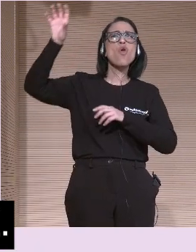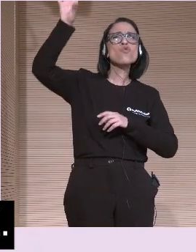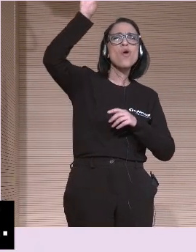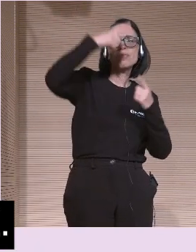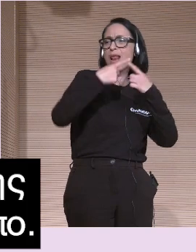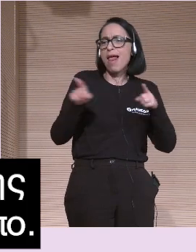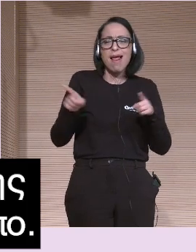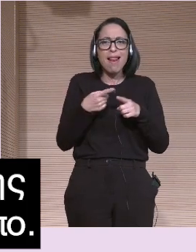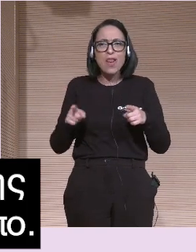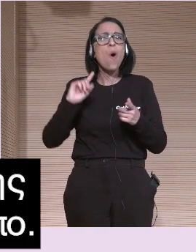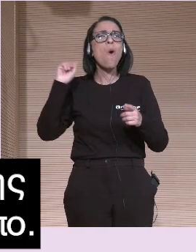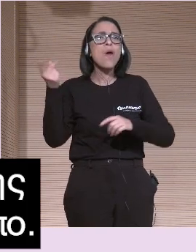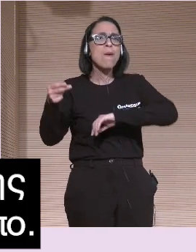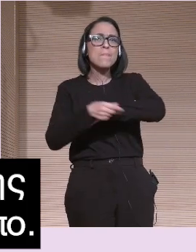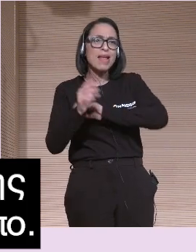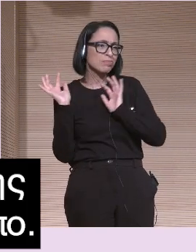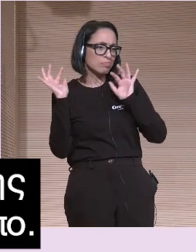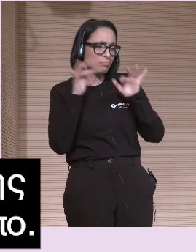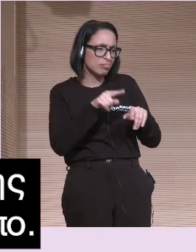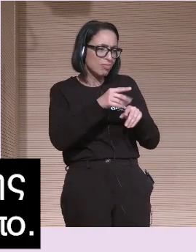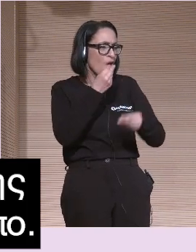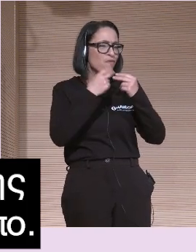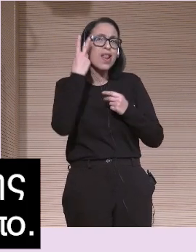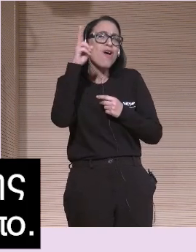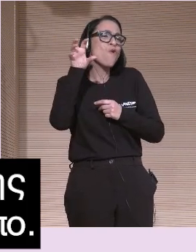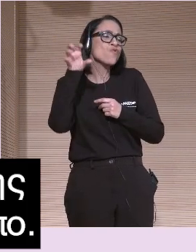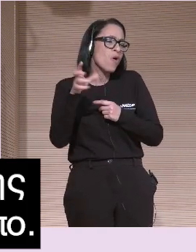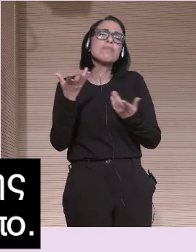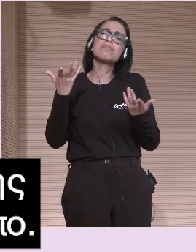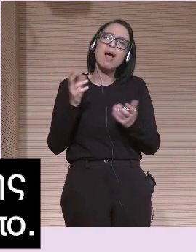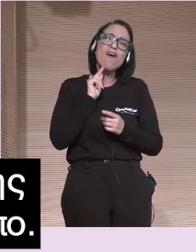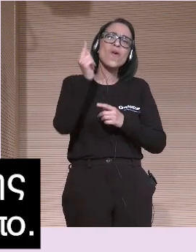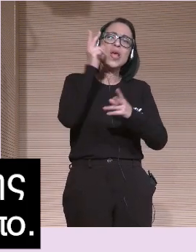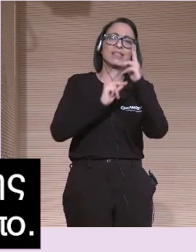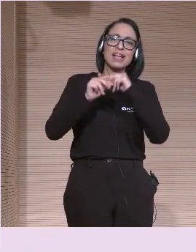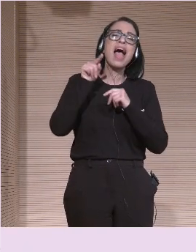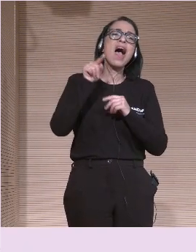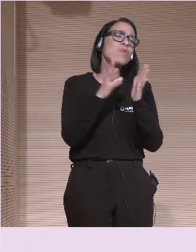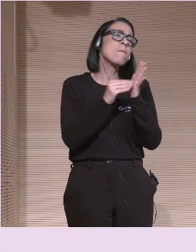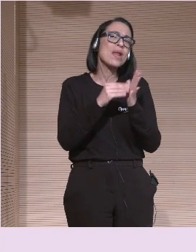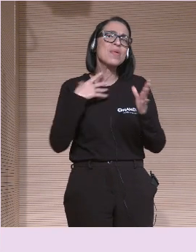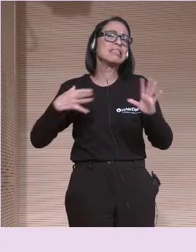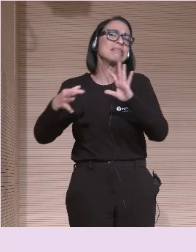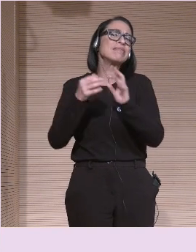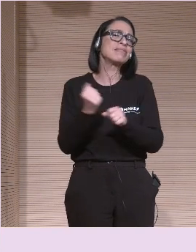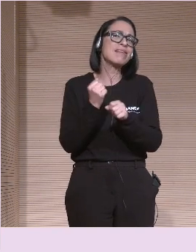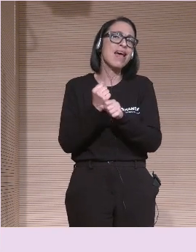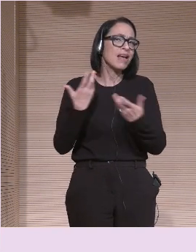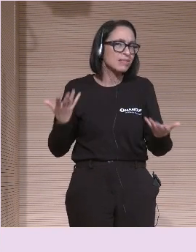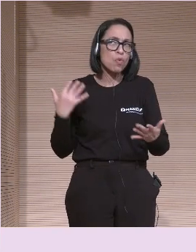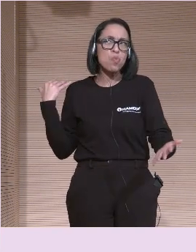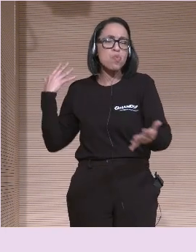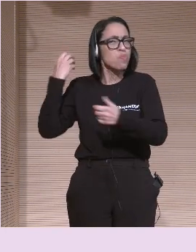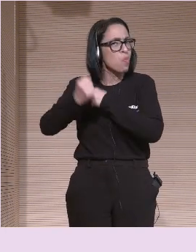down and eat it together. So I guess this is just an example of a kind of collaborative approach over many years with one individual, but as I say, there are many, many examples of